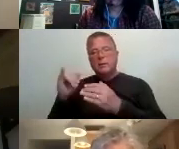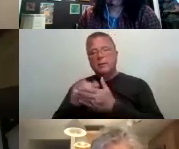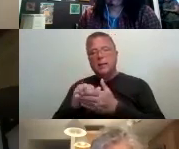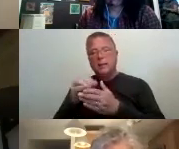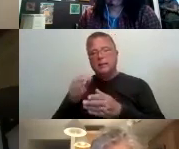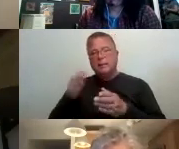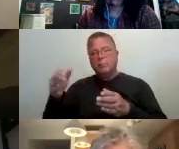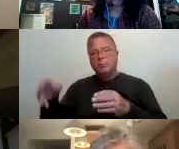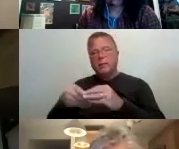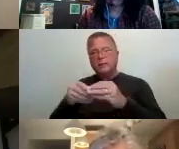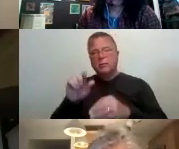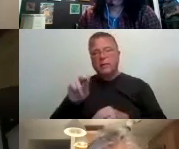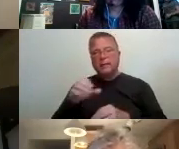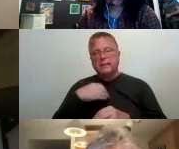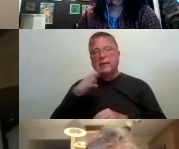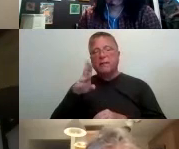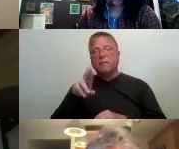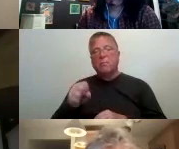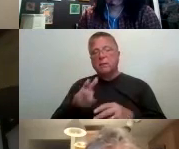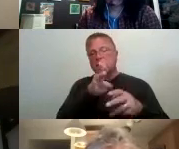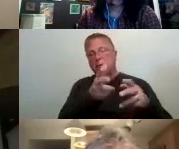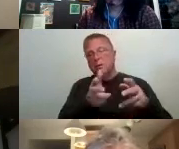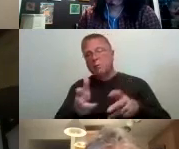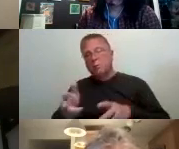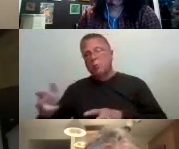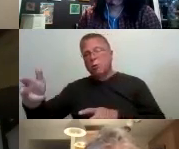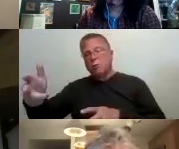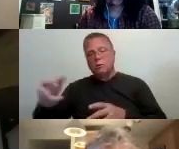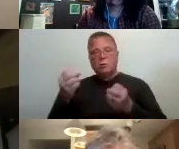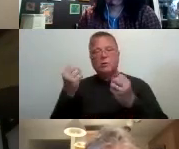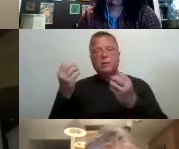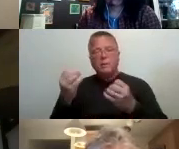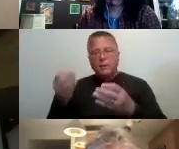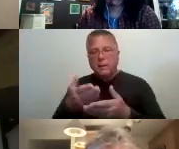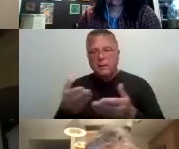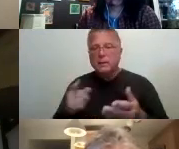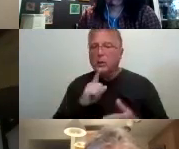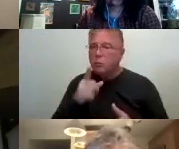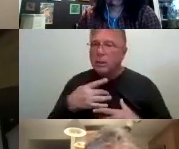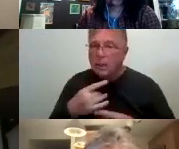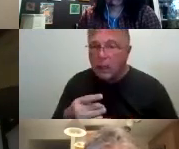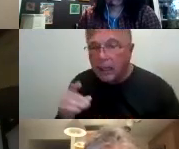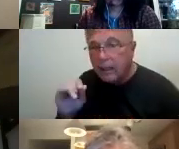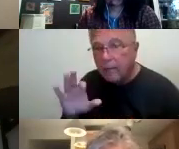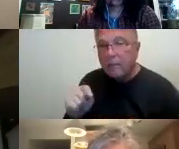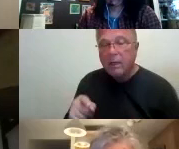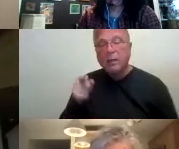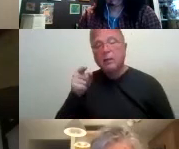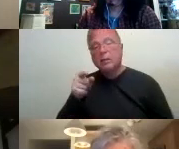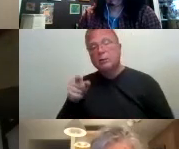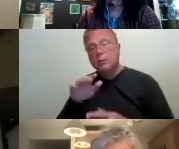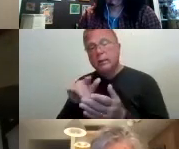they have bus pullovers. You know, we've done all kinds of stuff here, and I really like the fact that you looked at the center